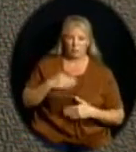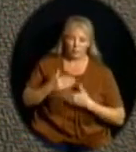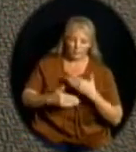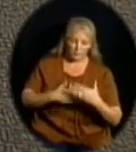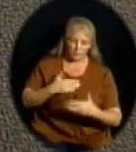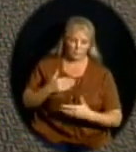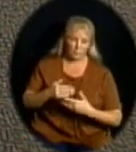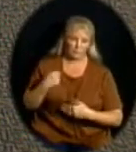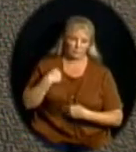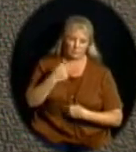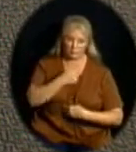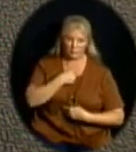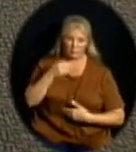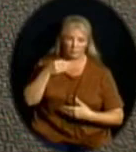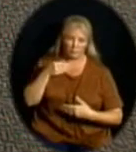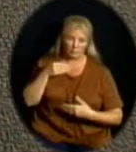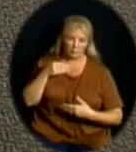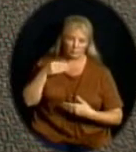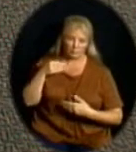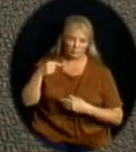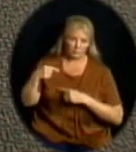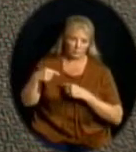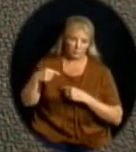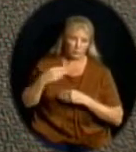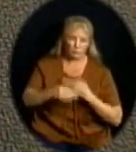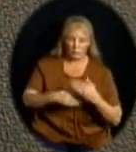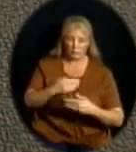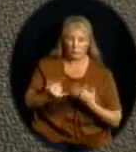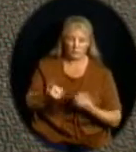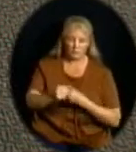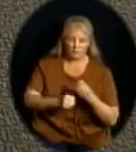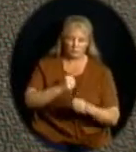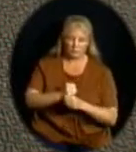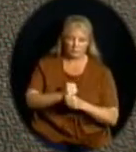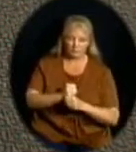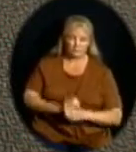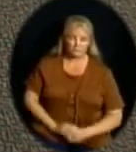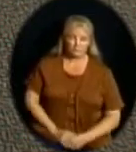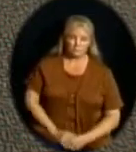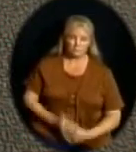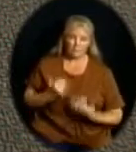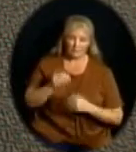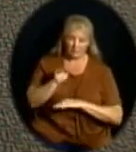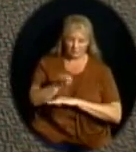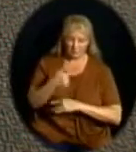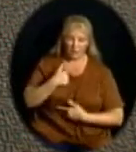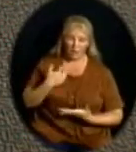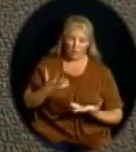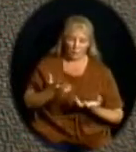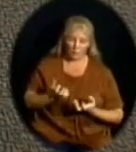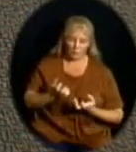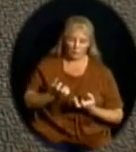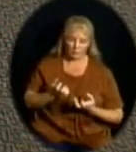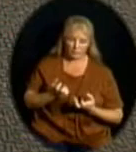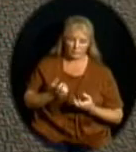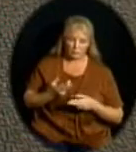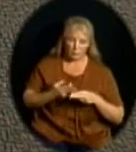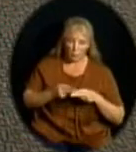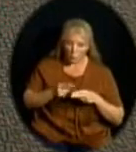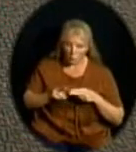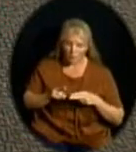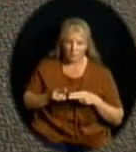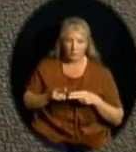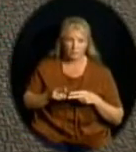year, and the budgets as to be presented for approval. This evening, what I'd like to do is very quickly go